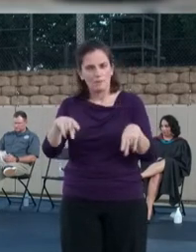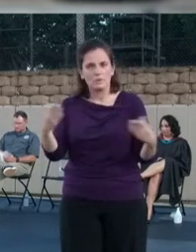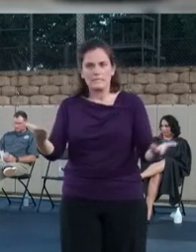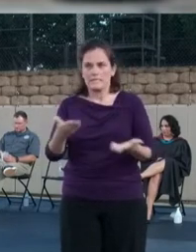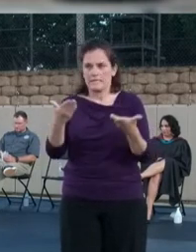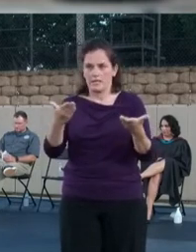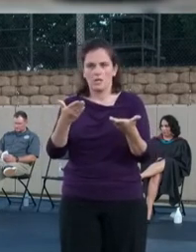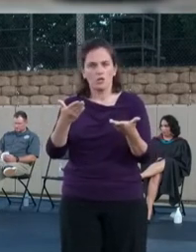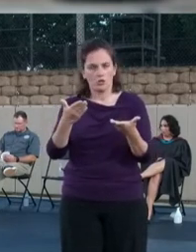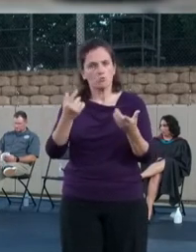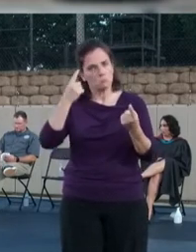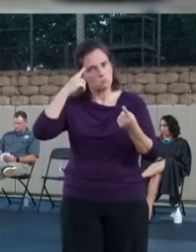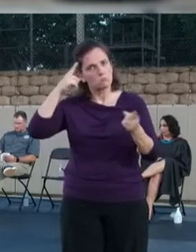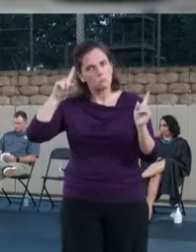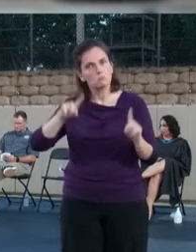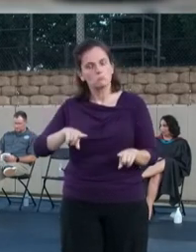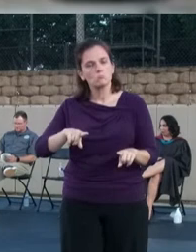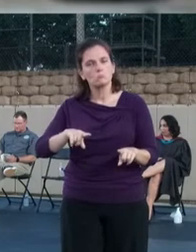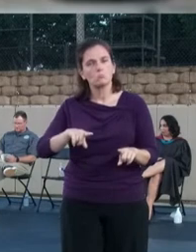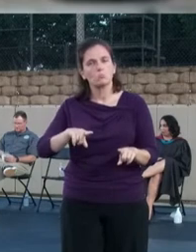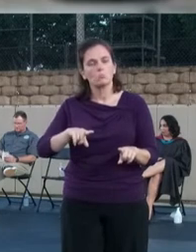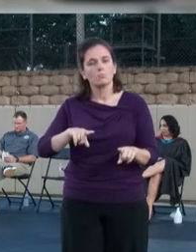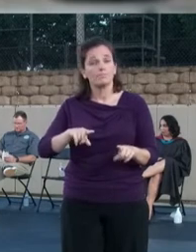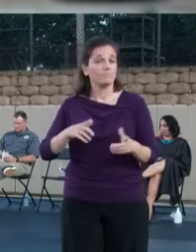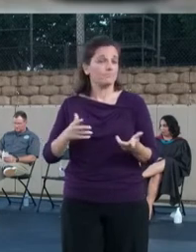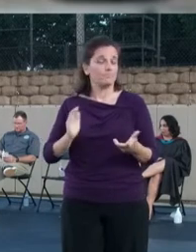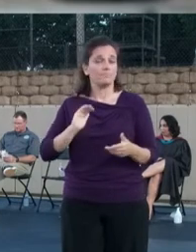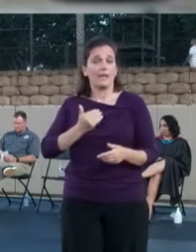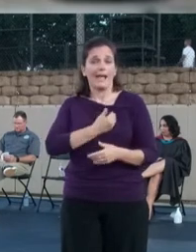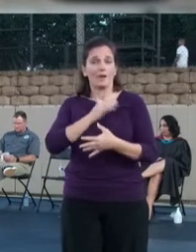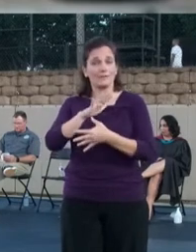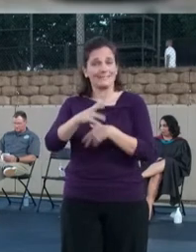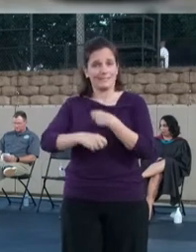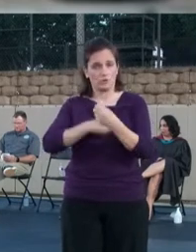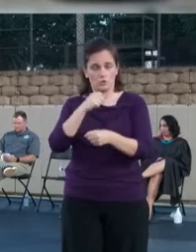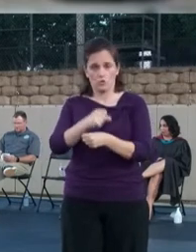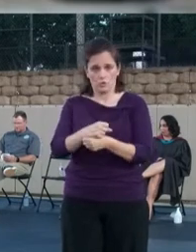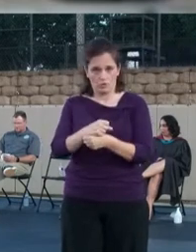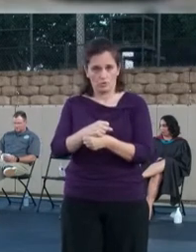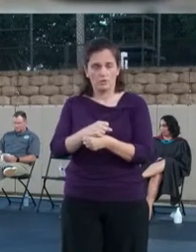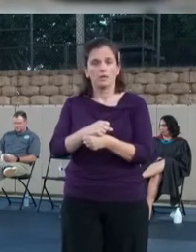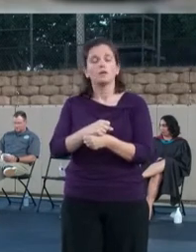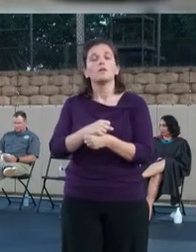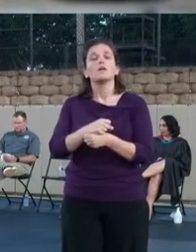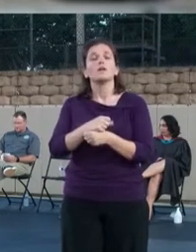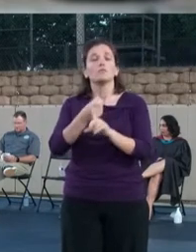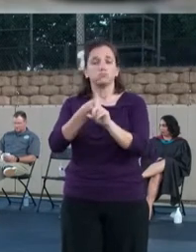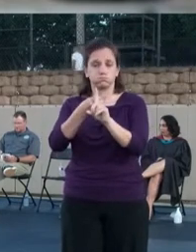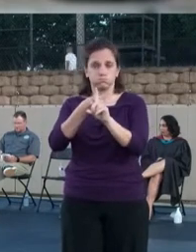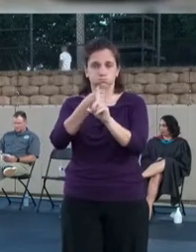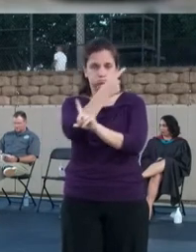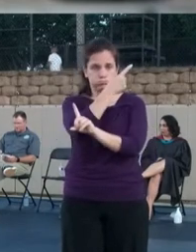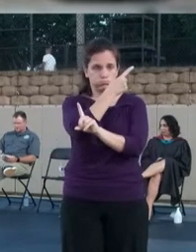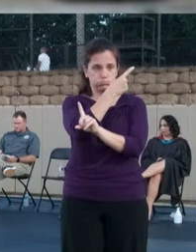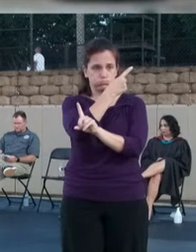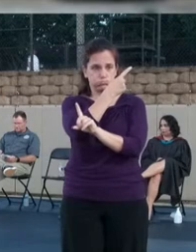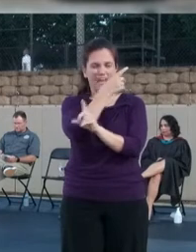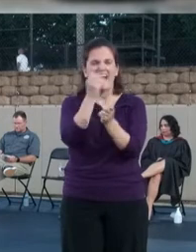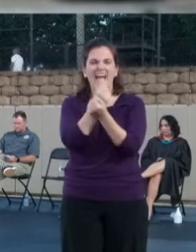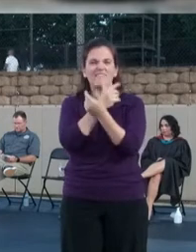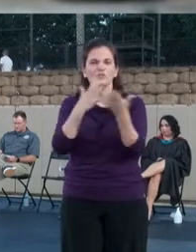tonight can agree on is this: our senior year has been everything but the expected.